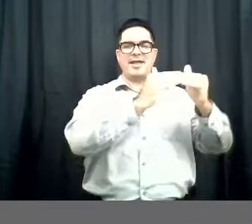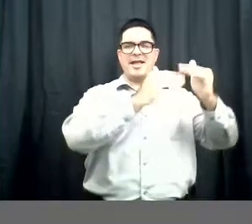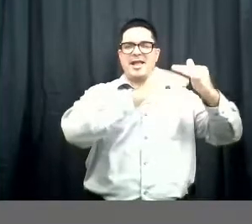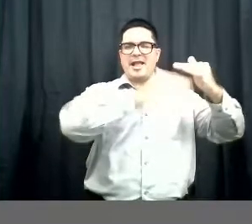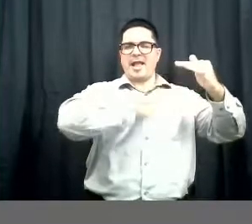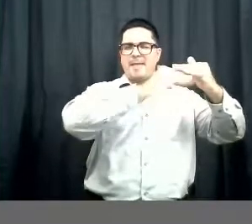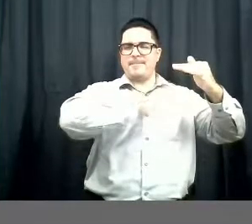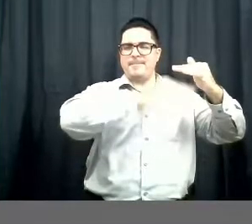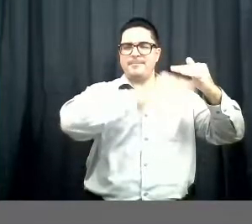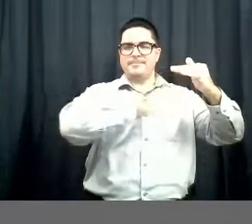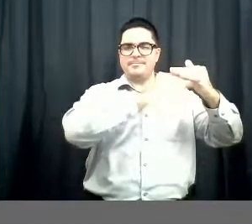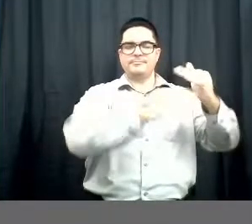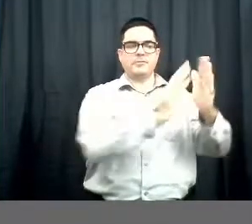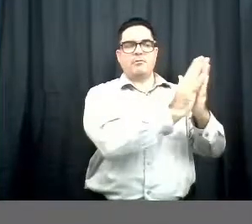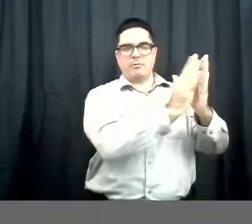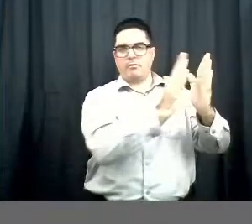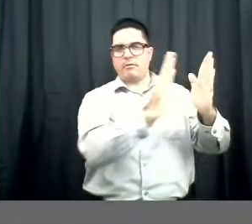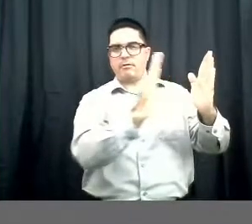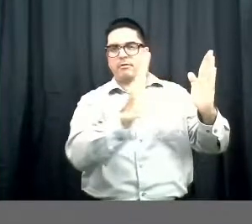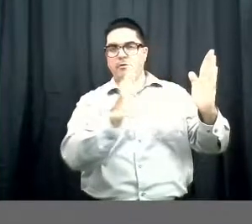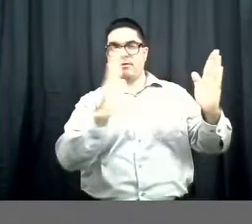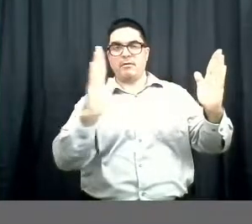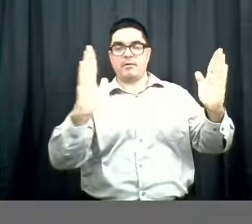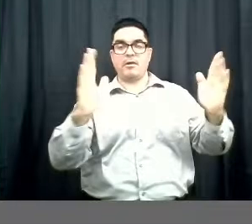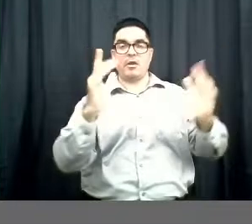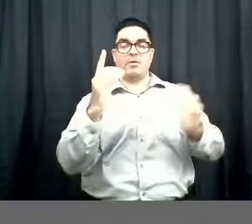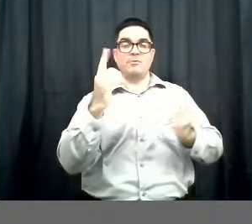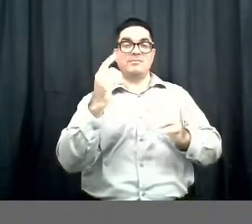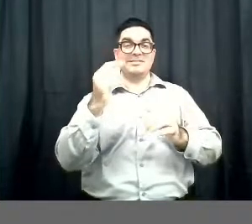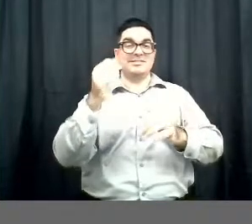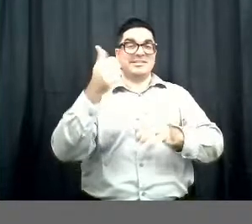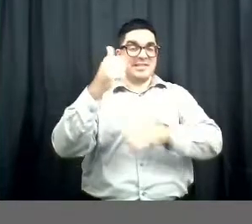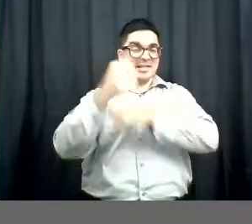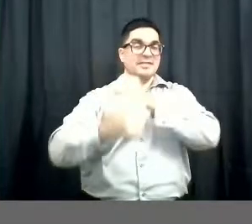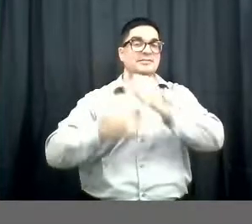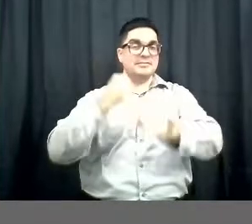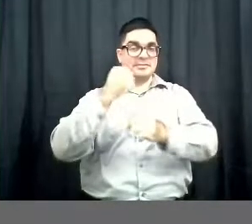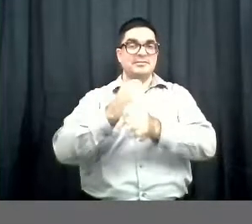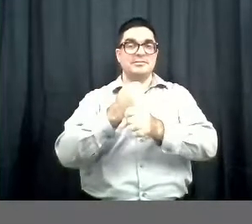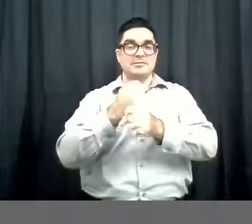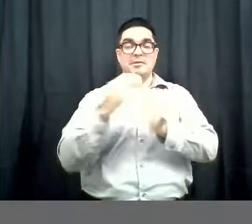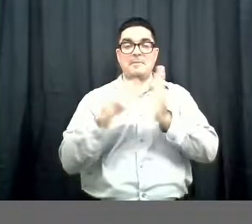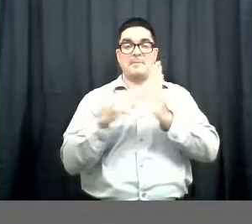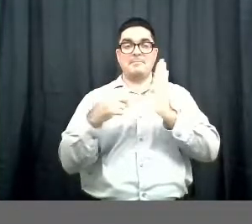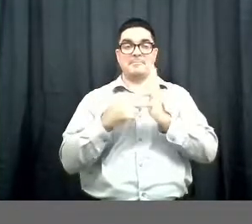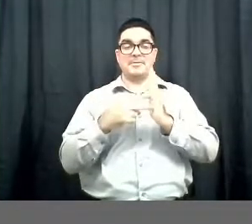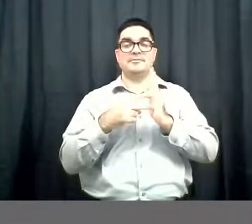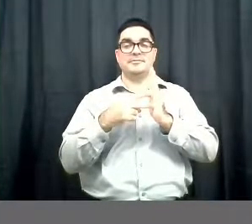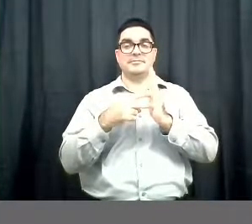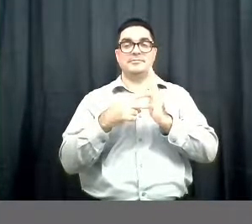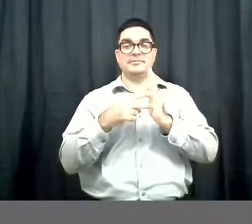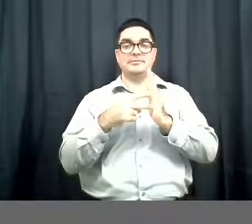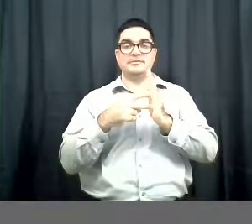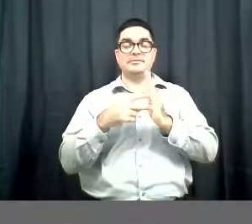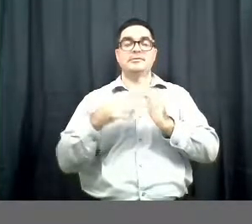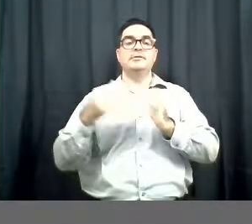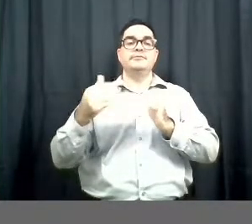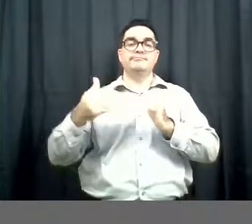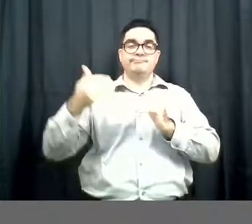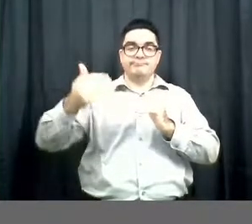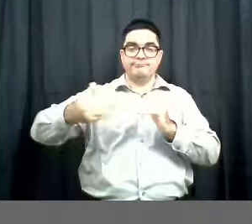this happened over decades, and so it's going to take time to, to work through it. Obviously, everybody